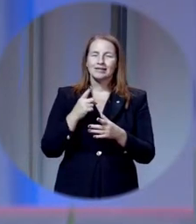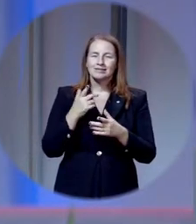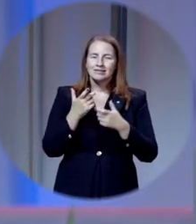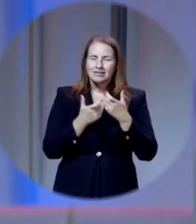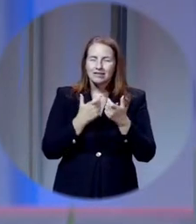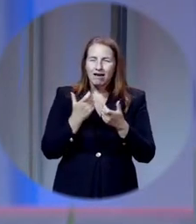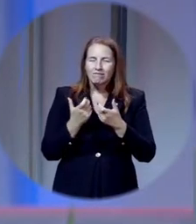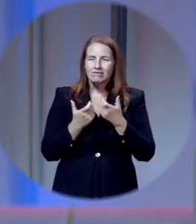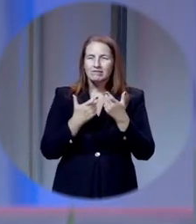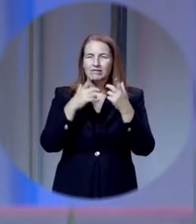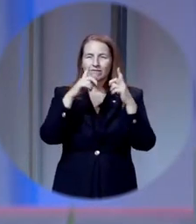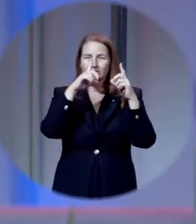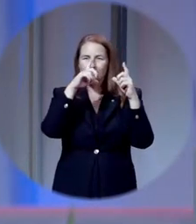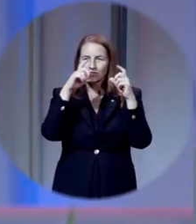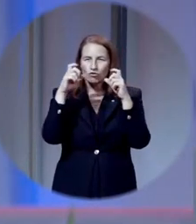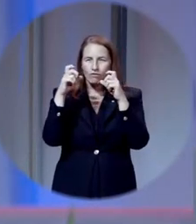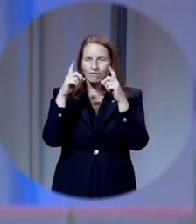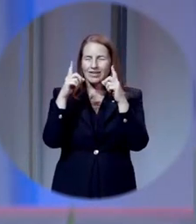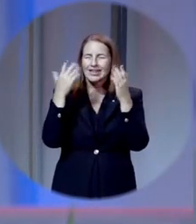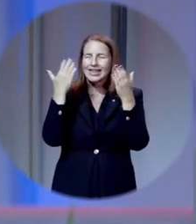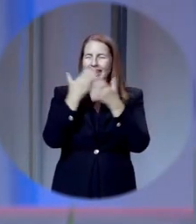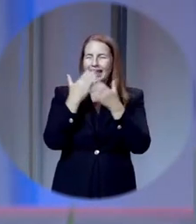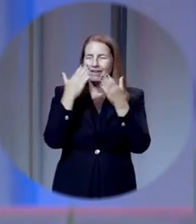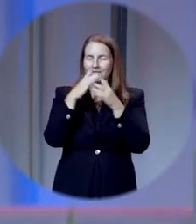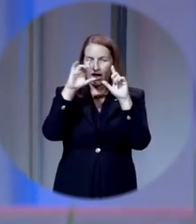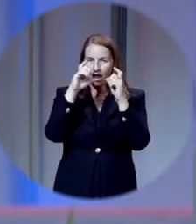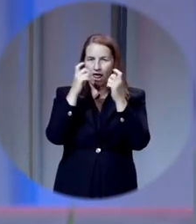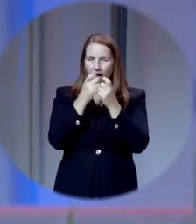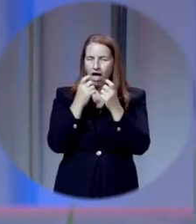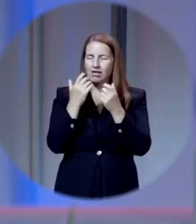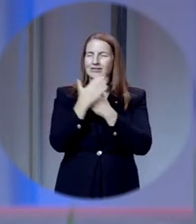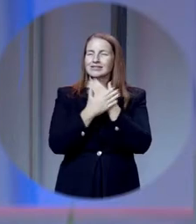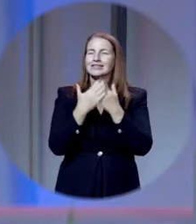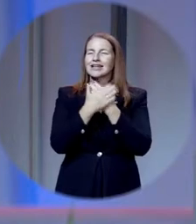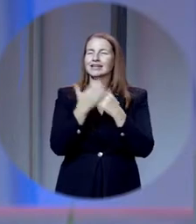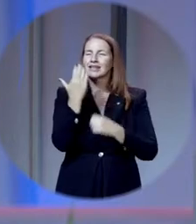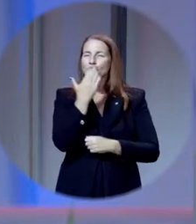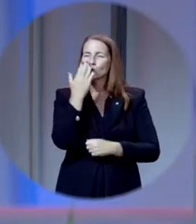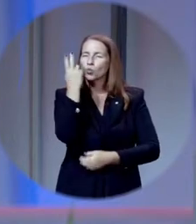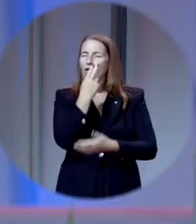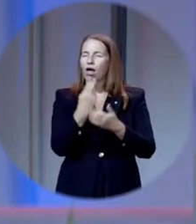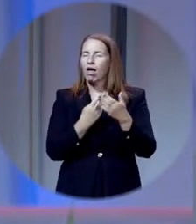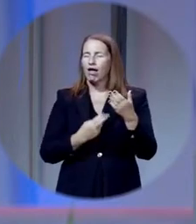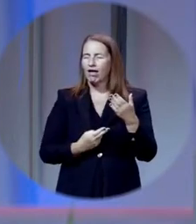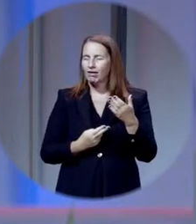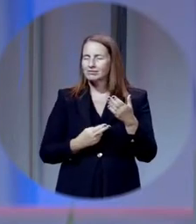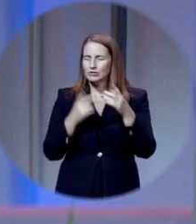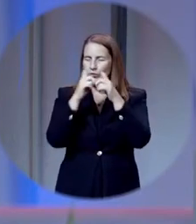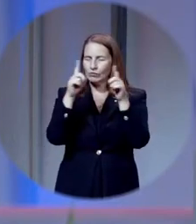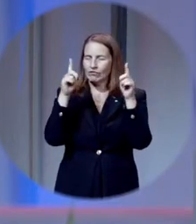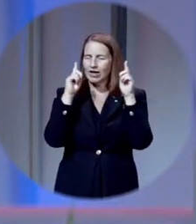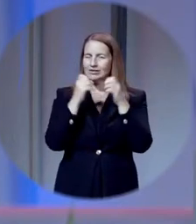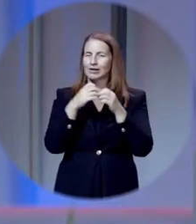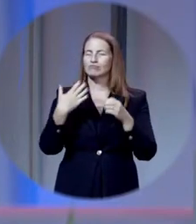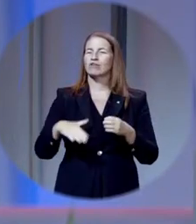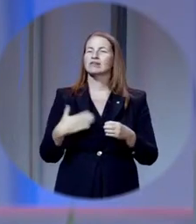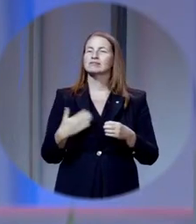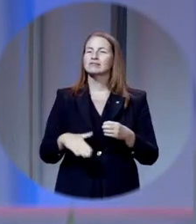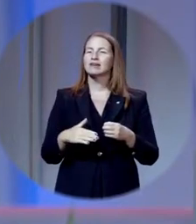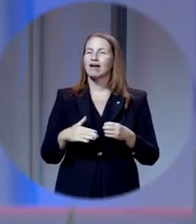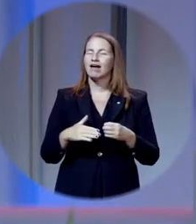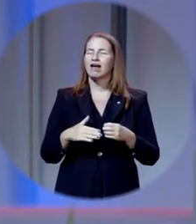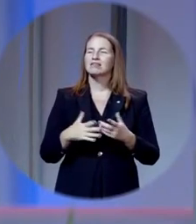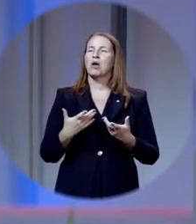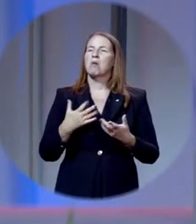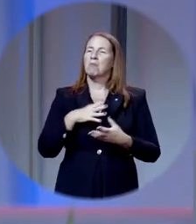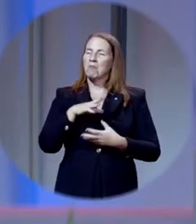in photography and the University of Brighton's Saturday Art School. From there, she was inspired to take a second BA in photography